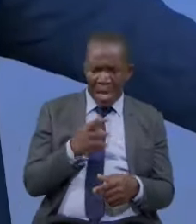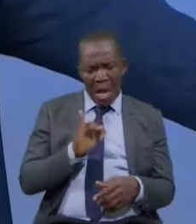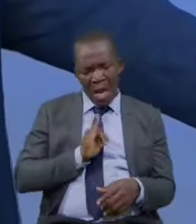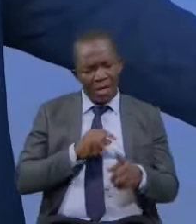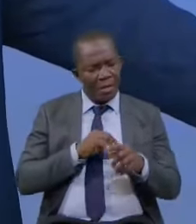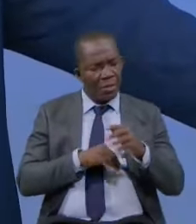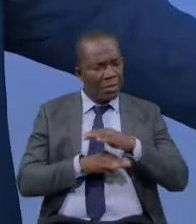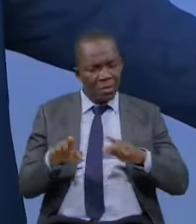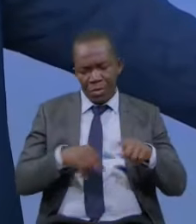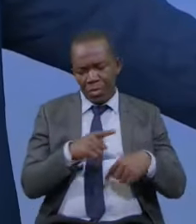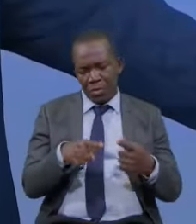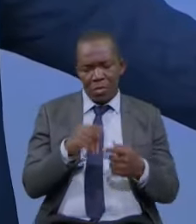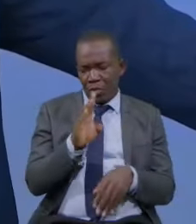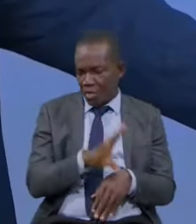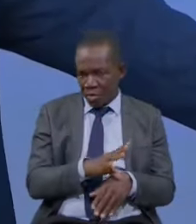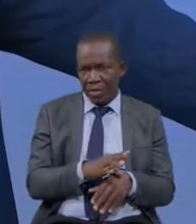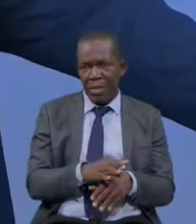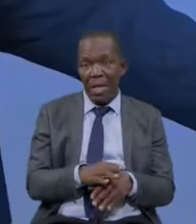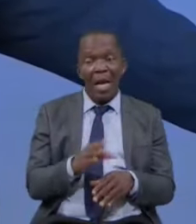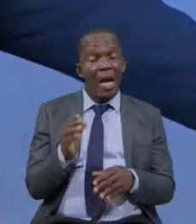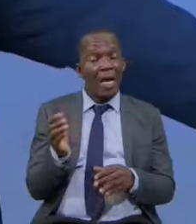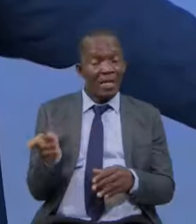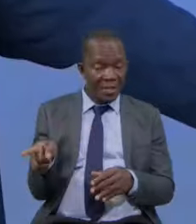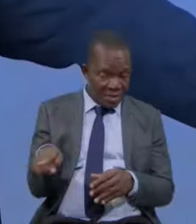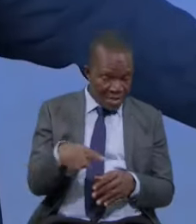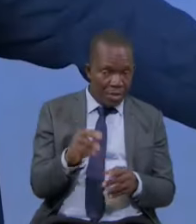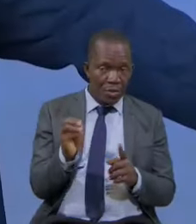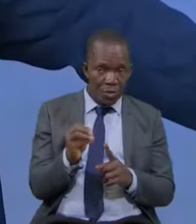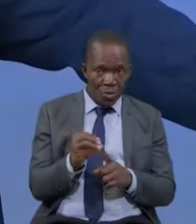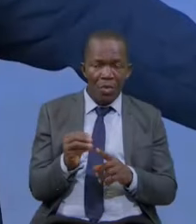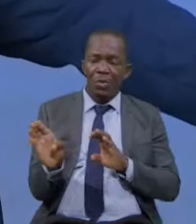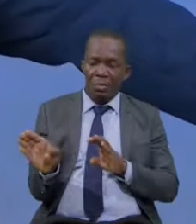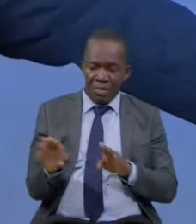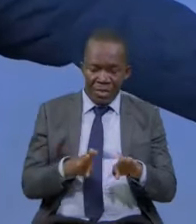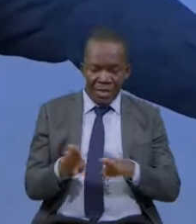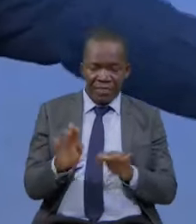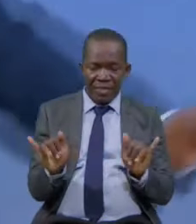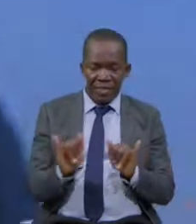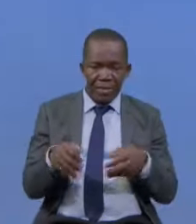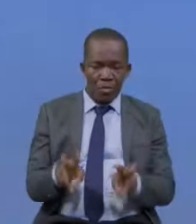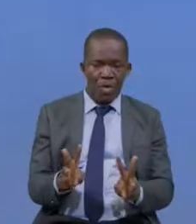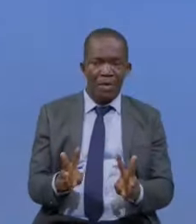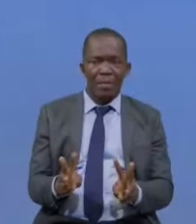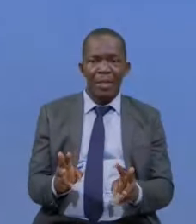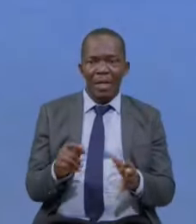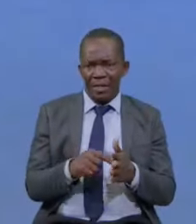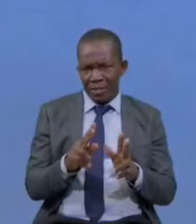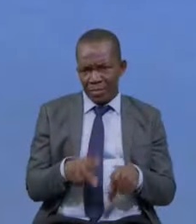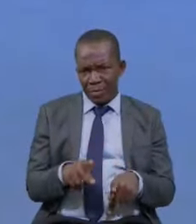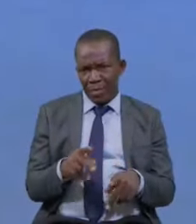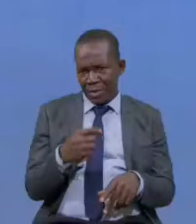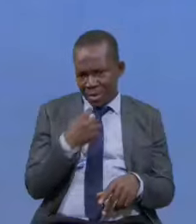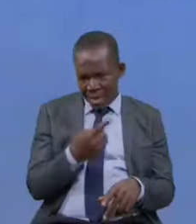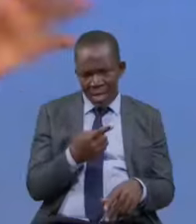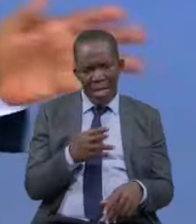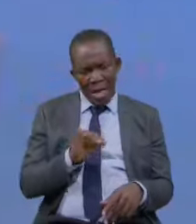do the same thing I do. And they say they go to church. I bribe, they bribe. I